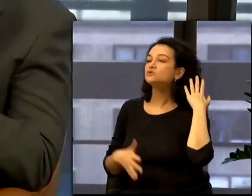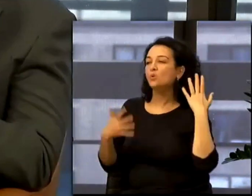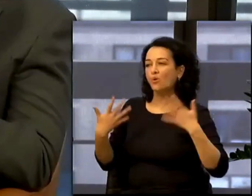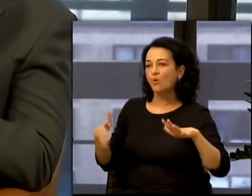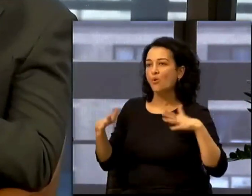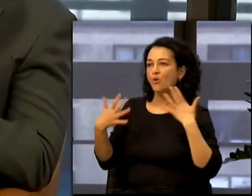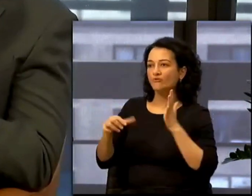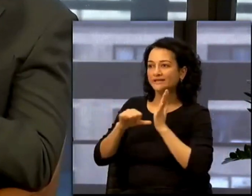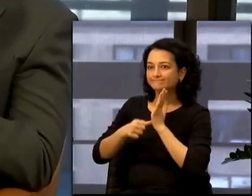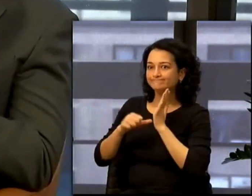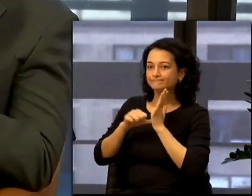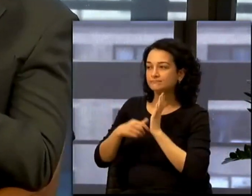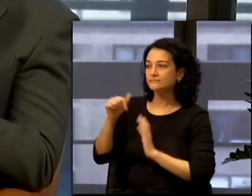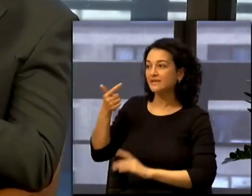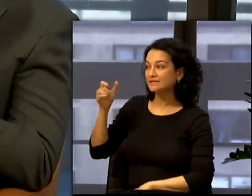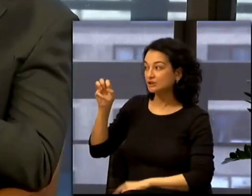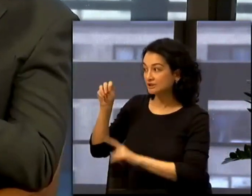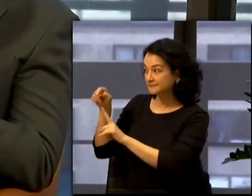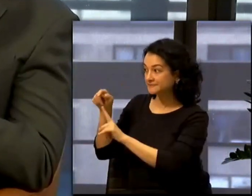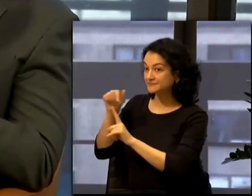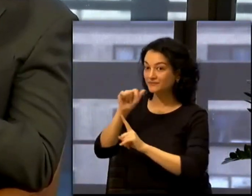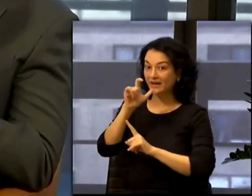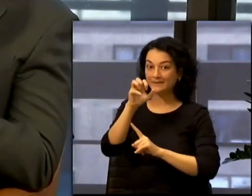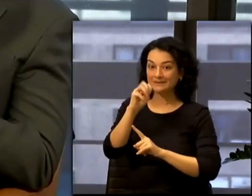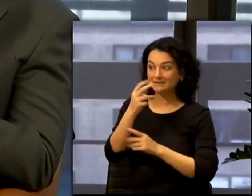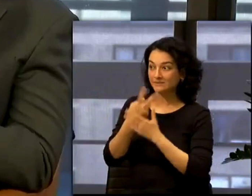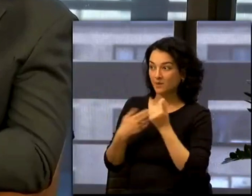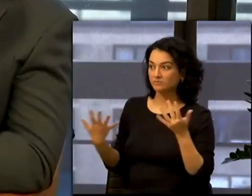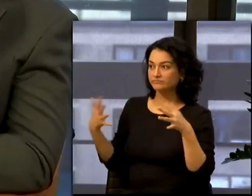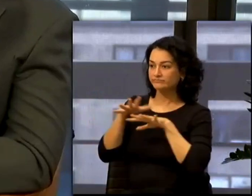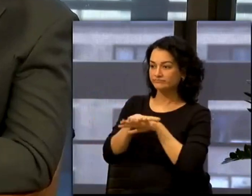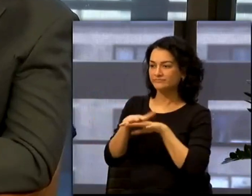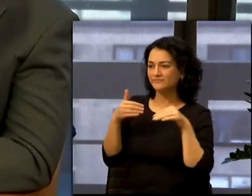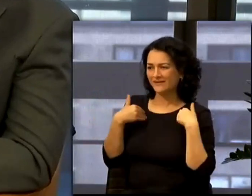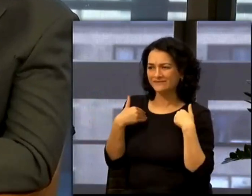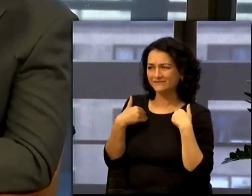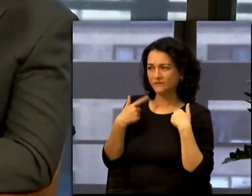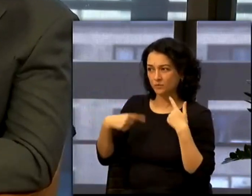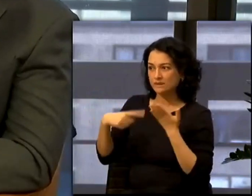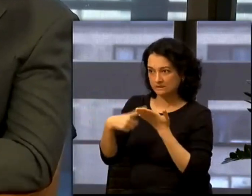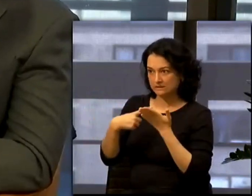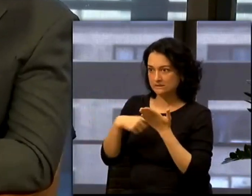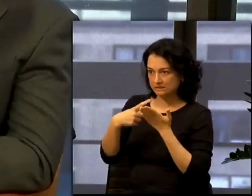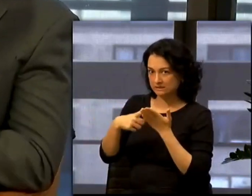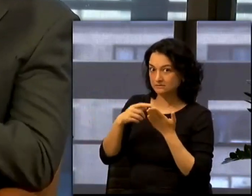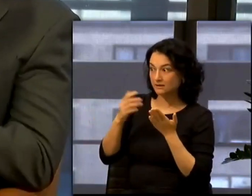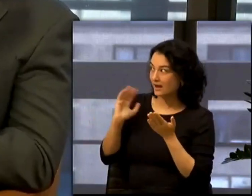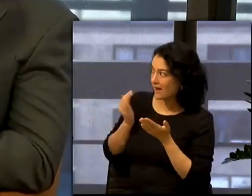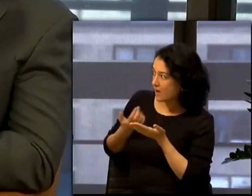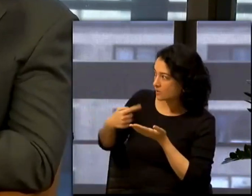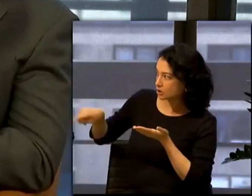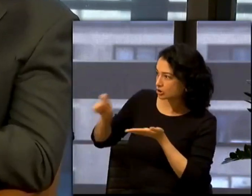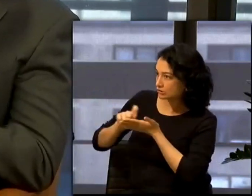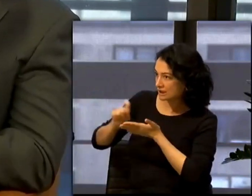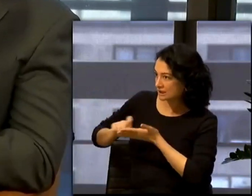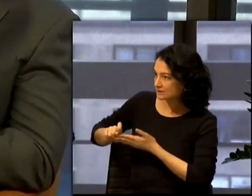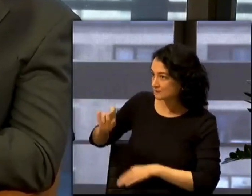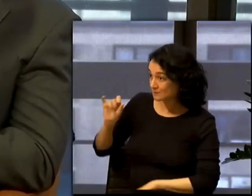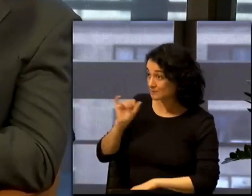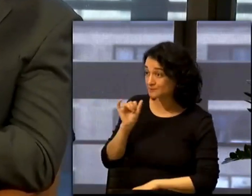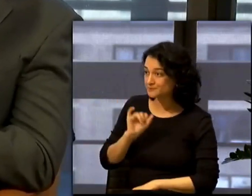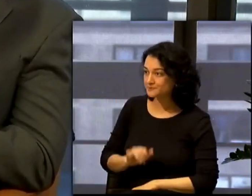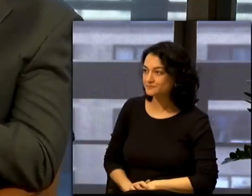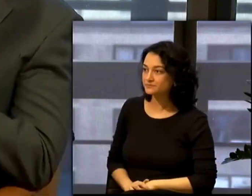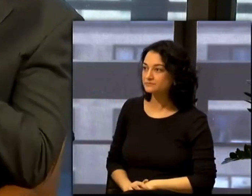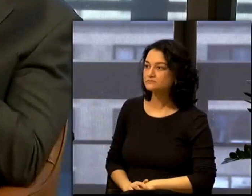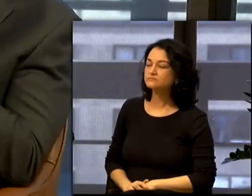recurring theme in the journal issue that we worked on together. And I'm wondering if, from your experience and work,